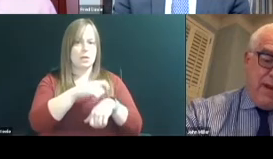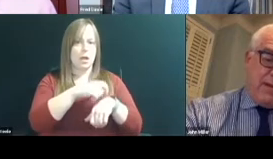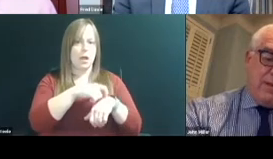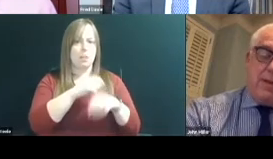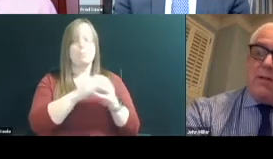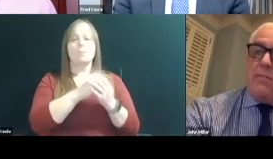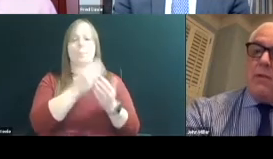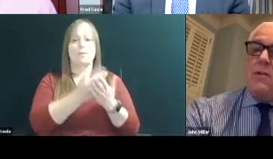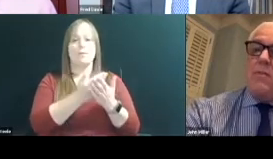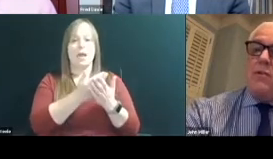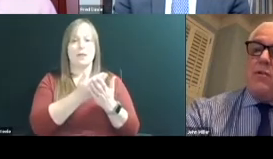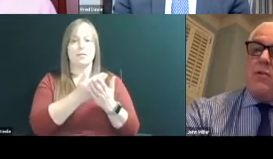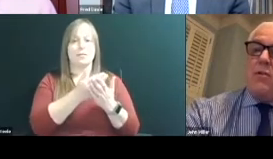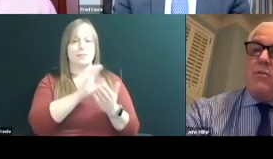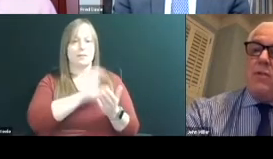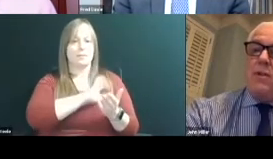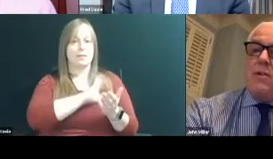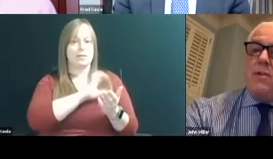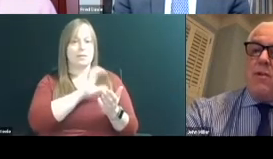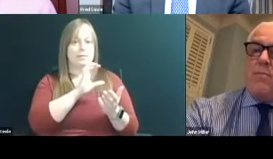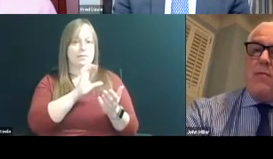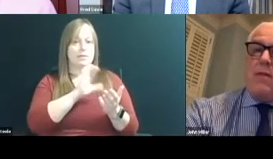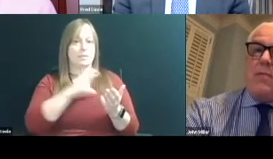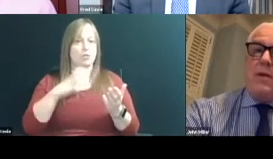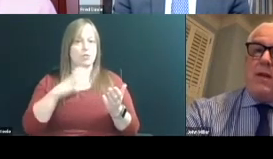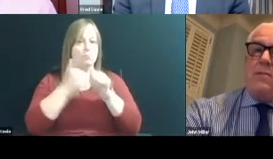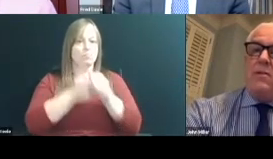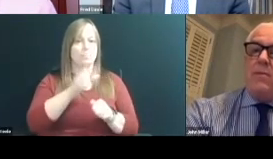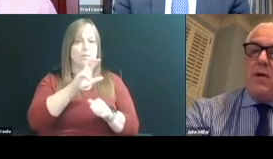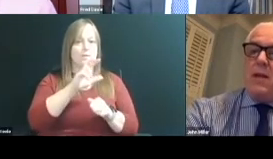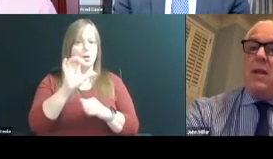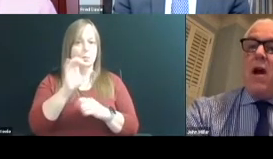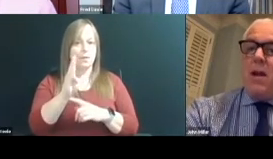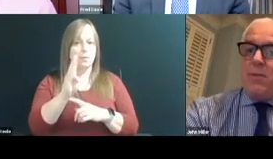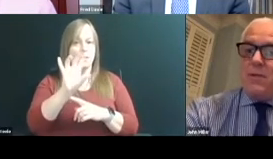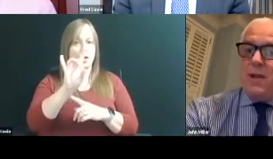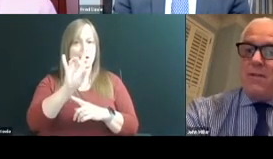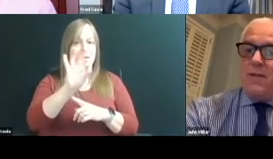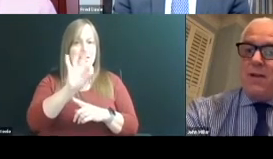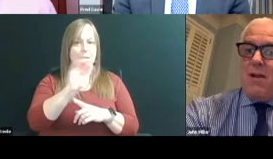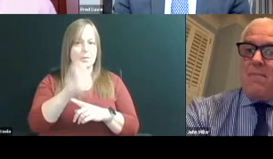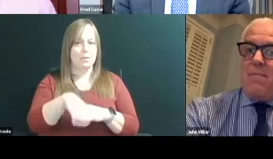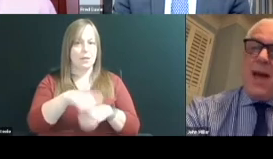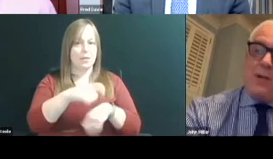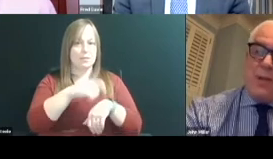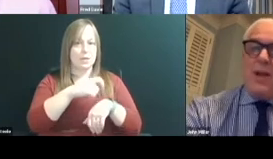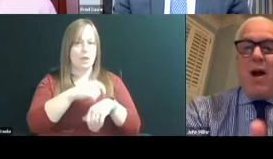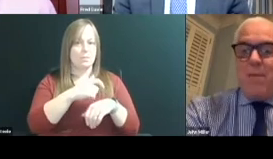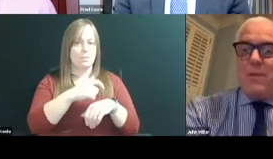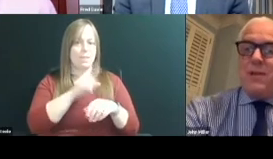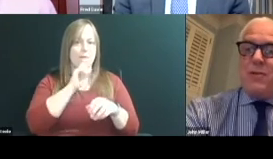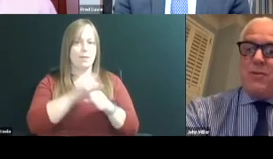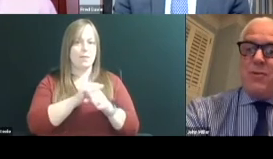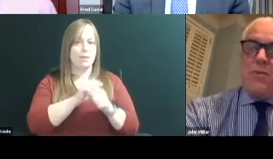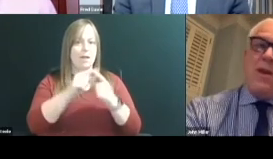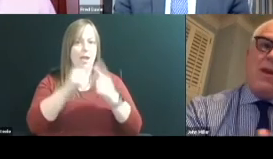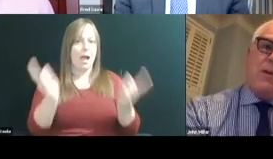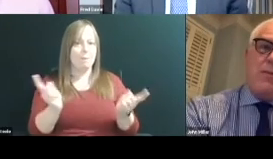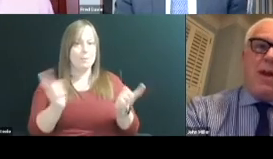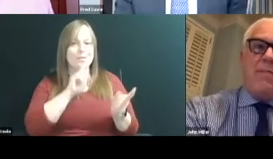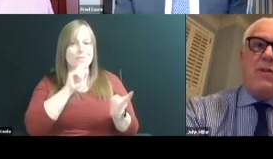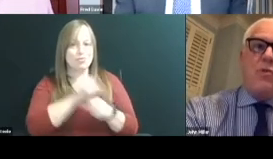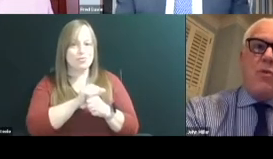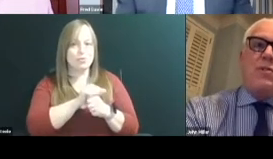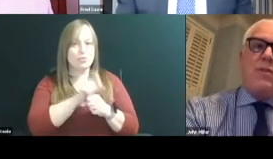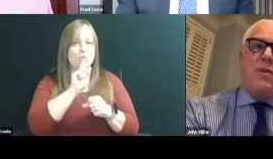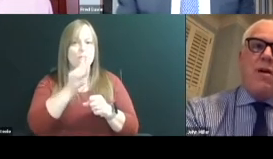The fact is that the police commissioner goes with the CCRB recommendations about 89% of the time. Actually, the opposite is true. You